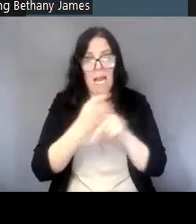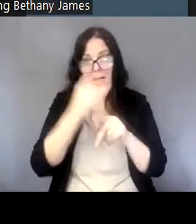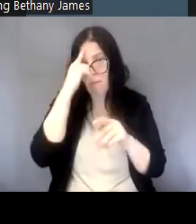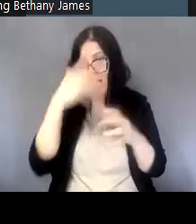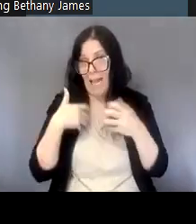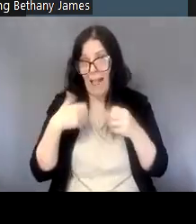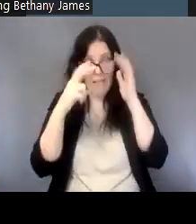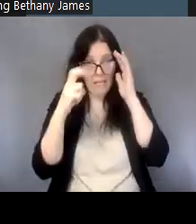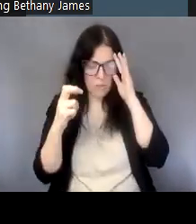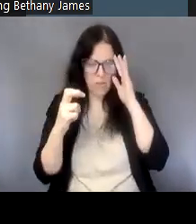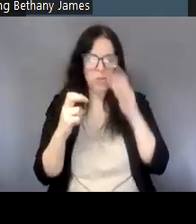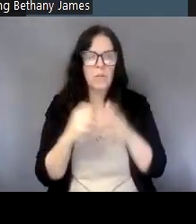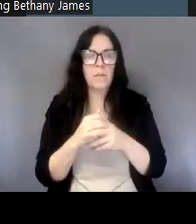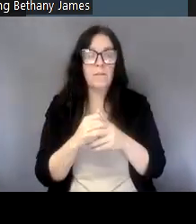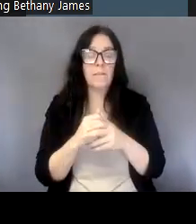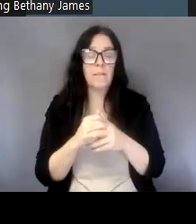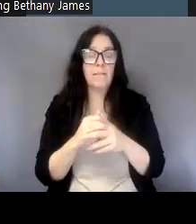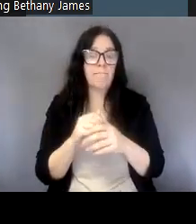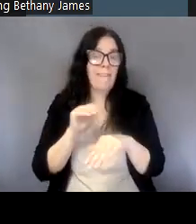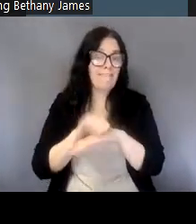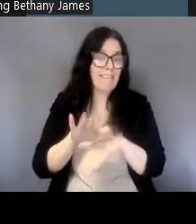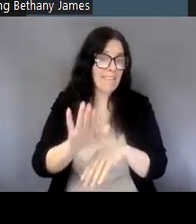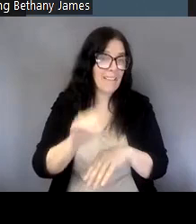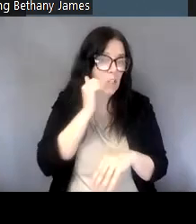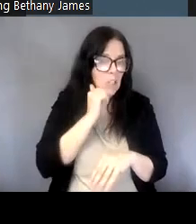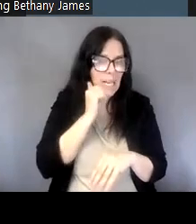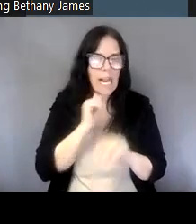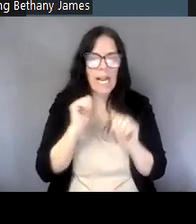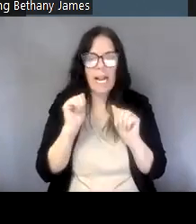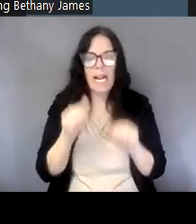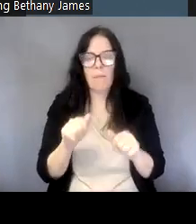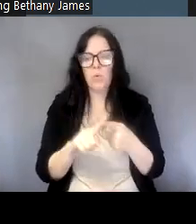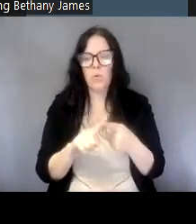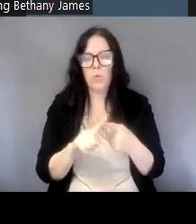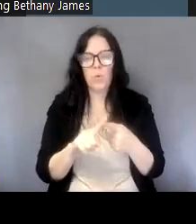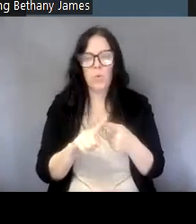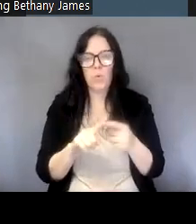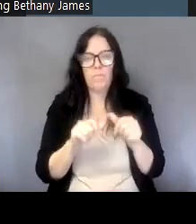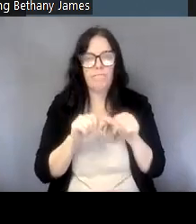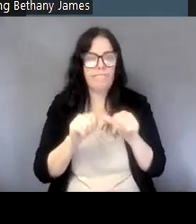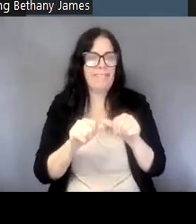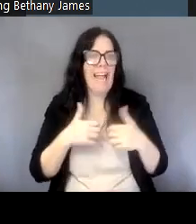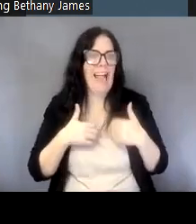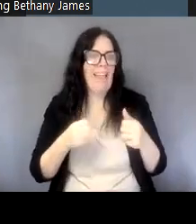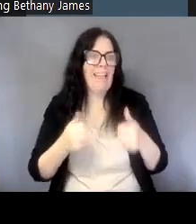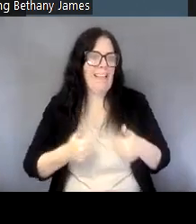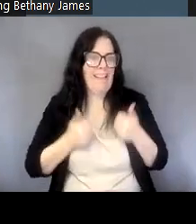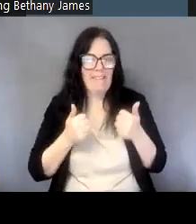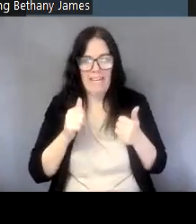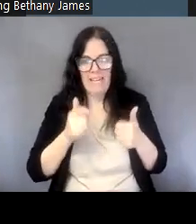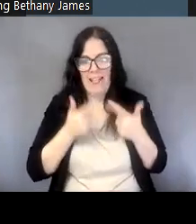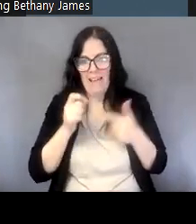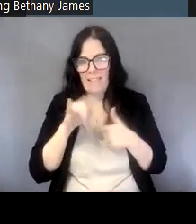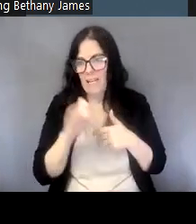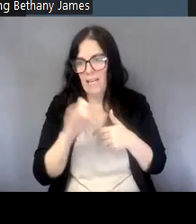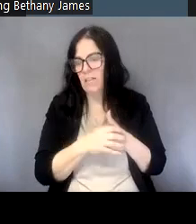issue, how it affects them in being able to maintain a healthy living lifestyle, whether it's being